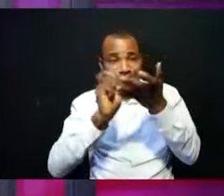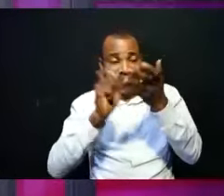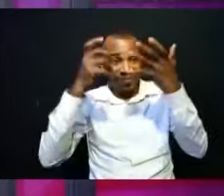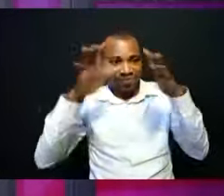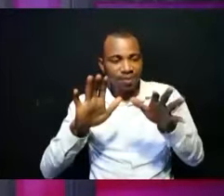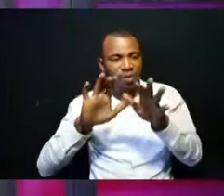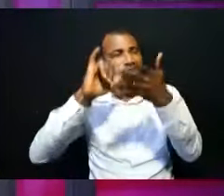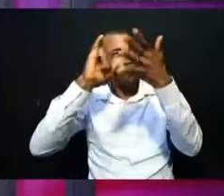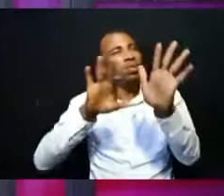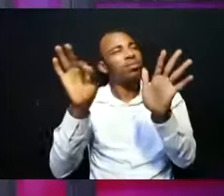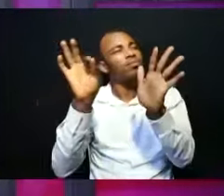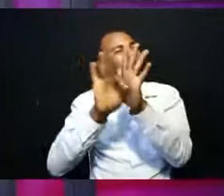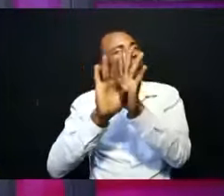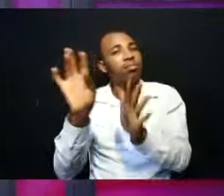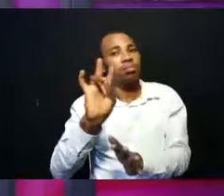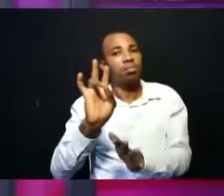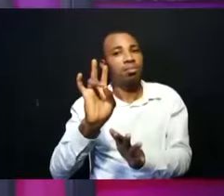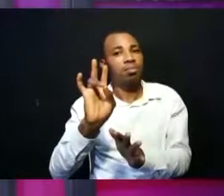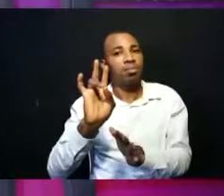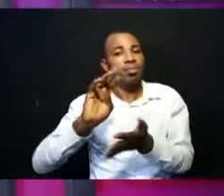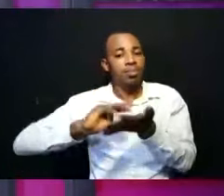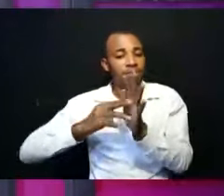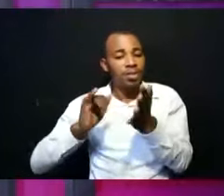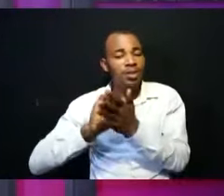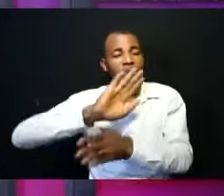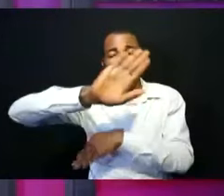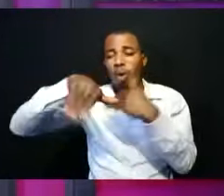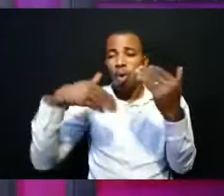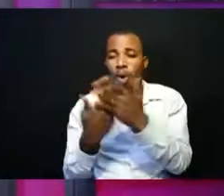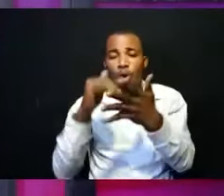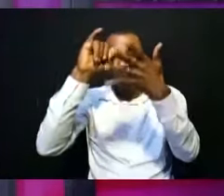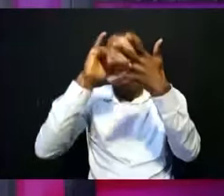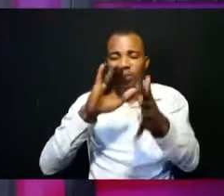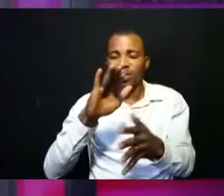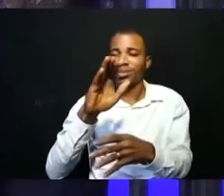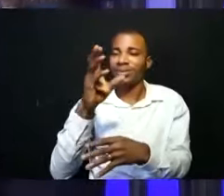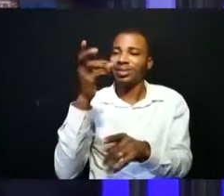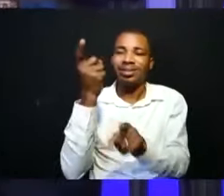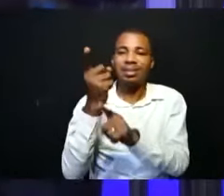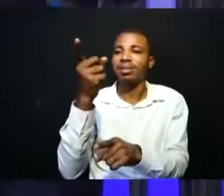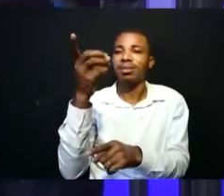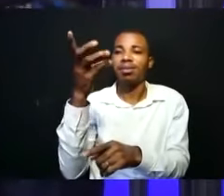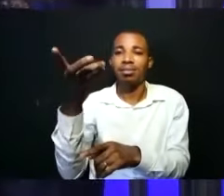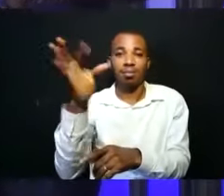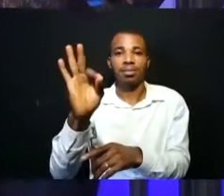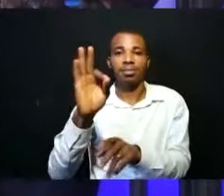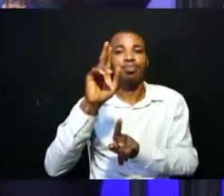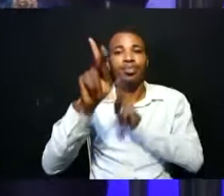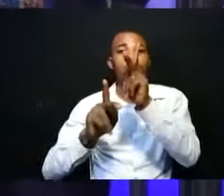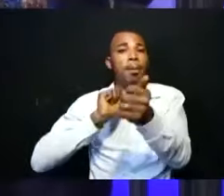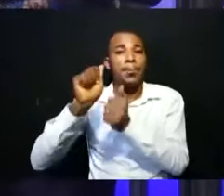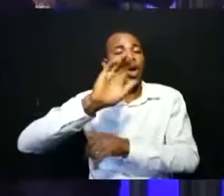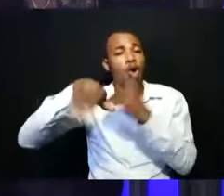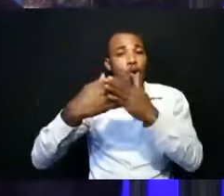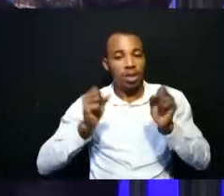769 of them scored all the 10. She was one of them. Na wo ye ensohwe ni nyina wie no wo edi nkunim no